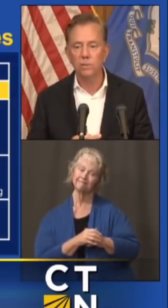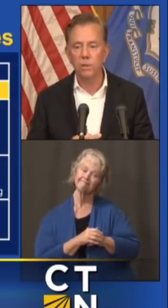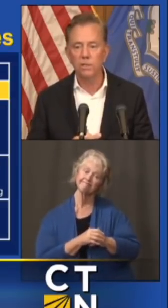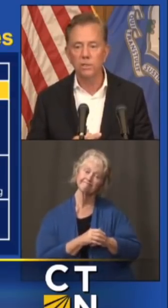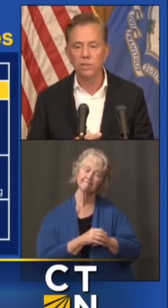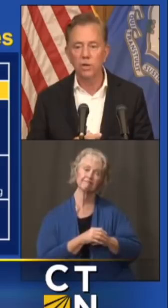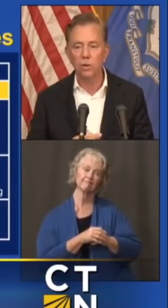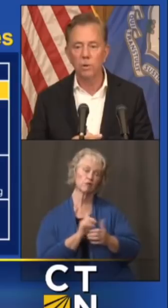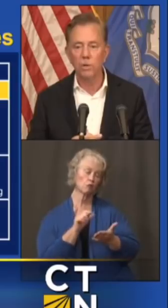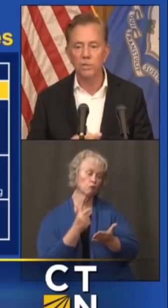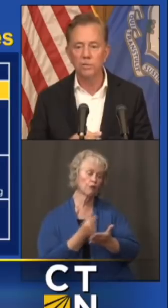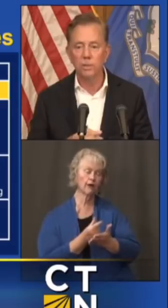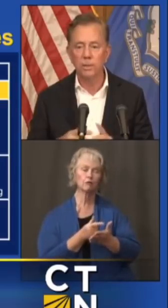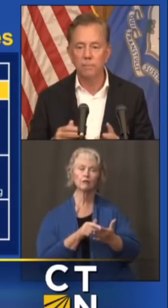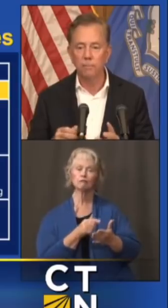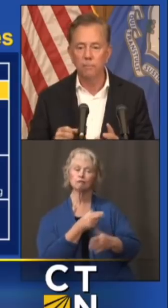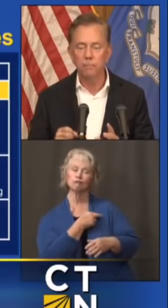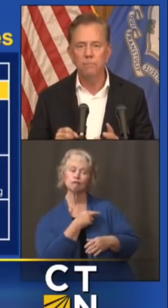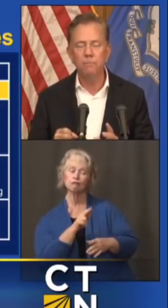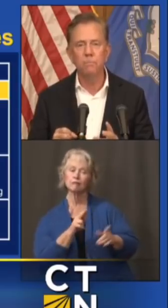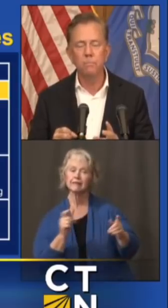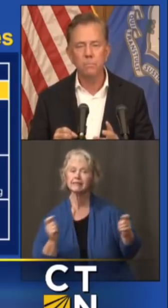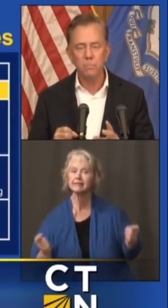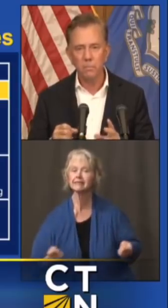Graduations, religious ceremonies. Her